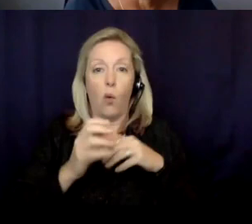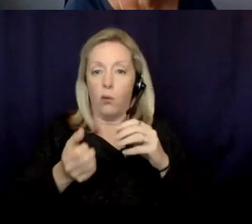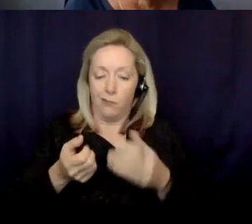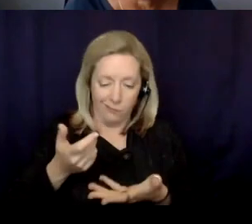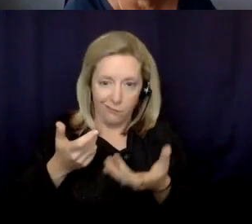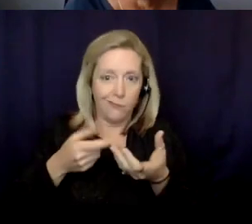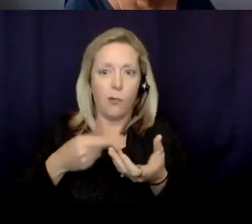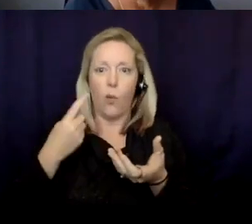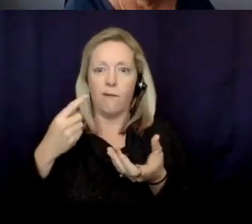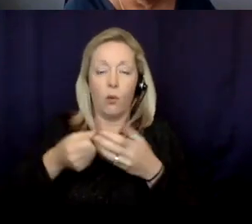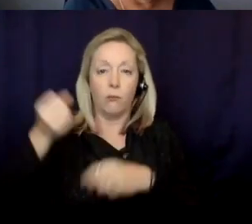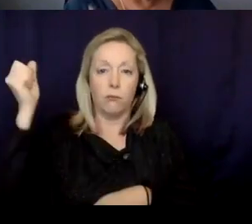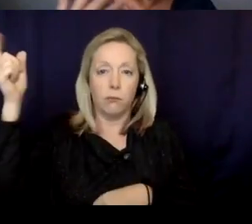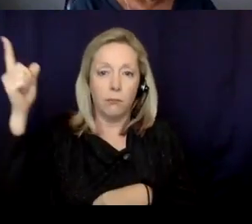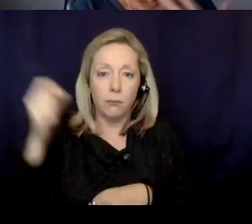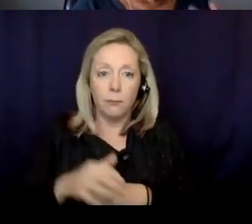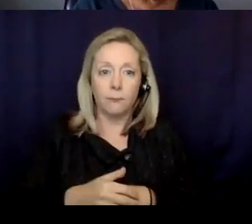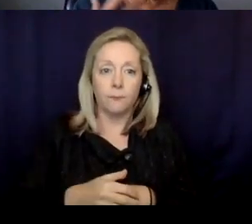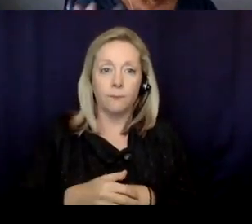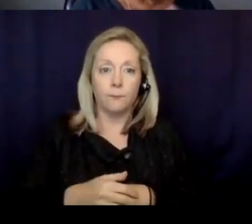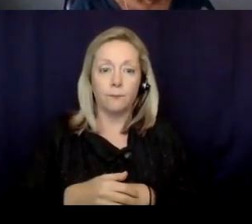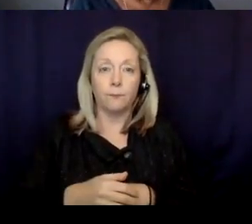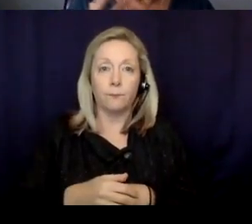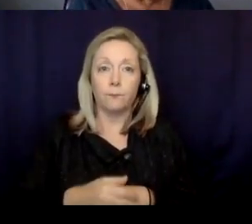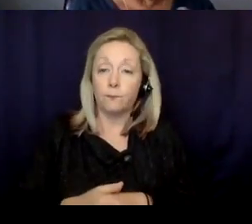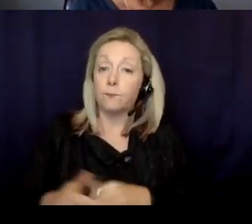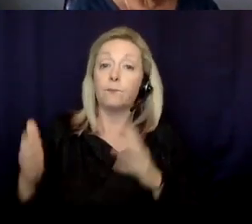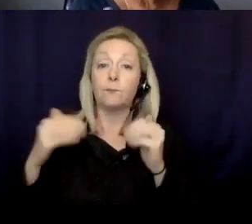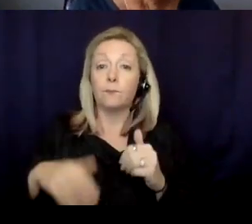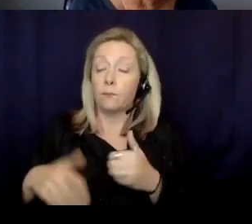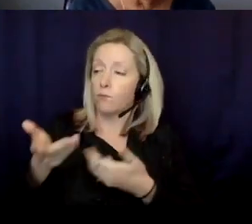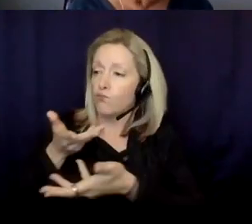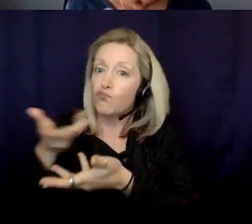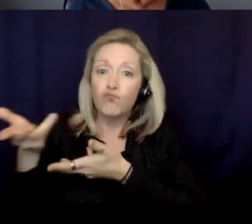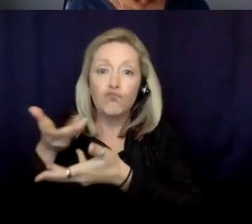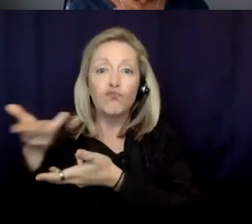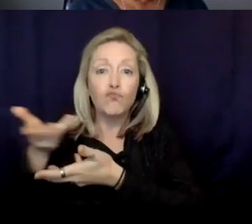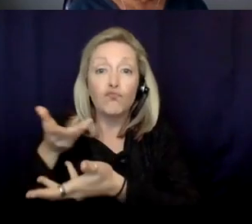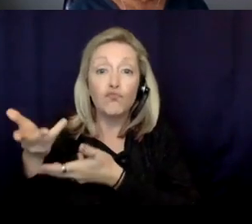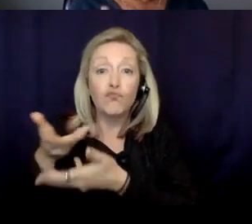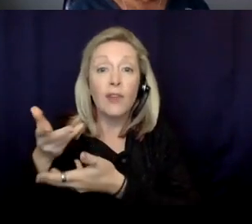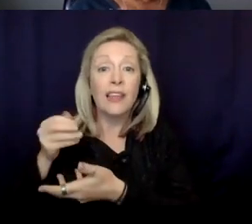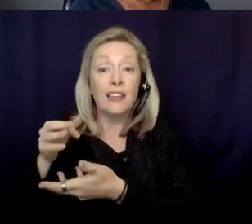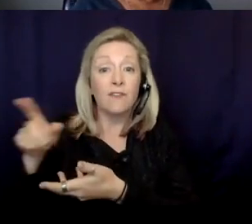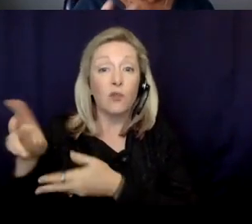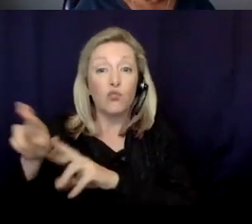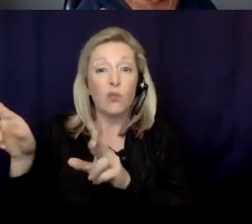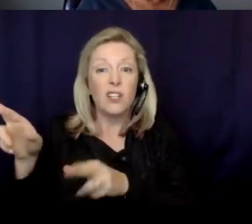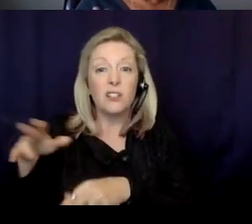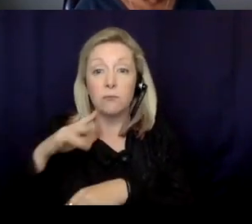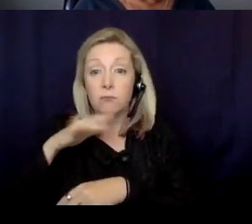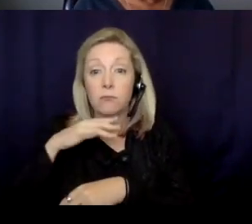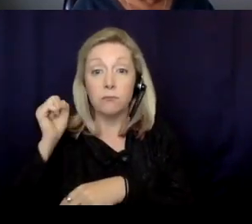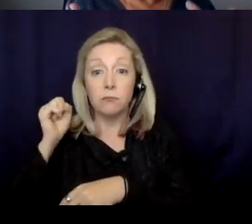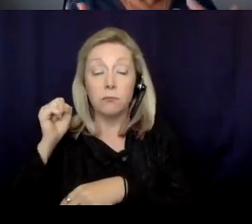understand what's expected. I'm going to engage them, and when they desire to terminate an interaction